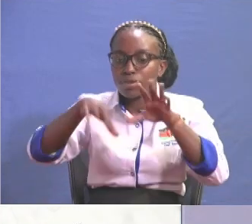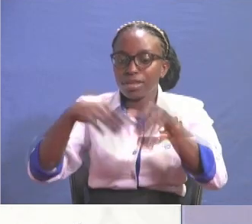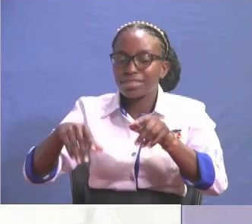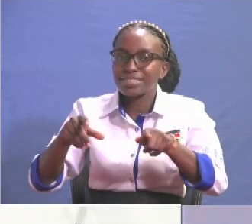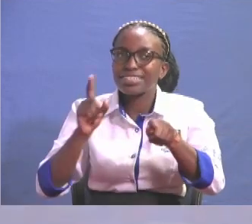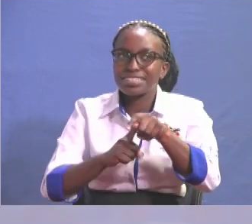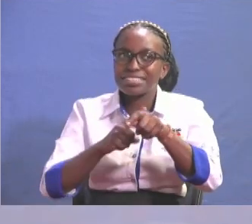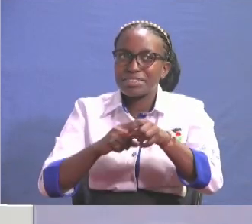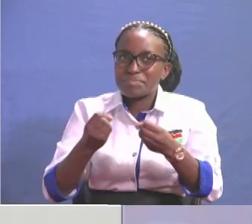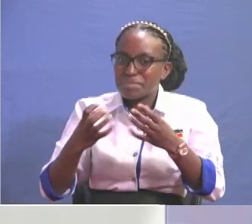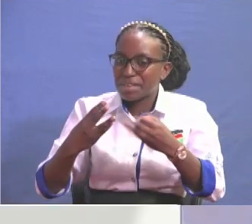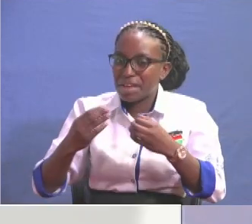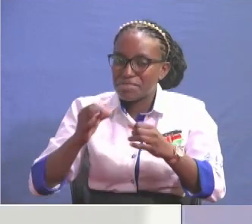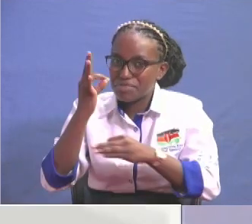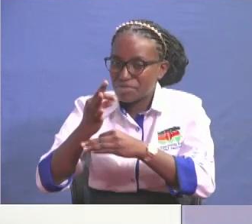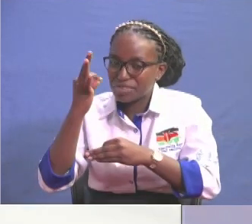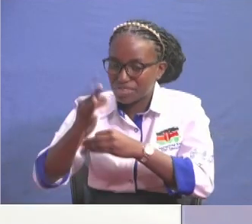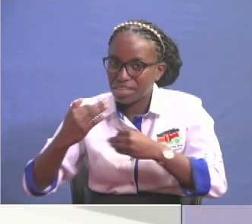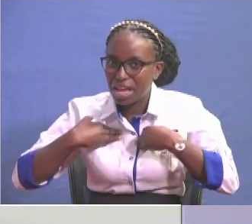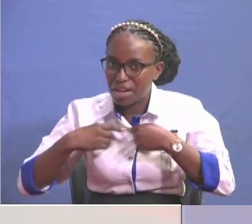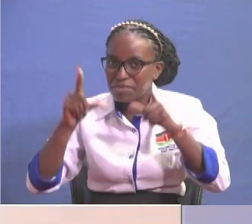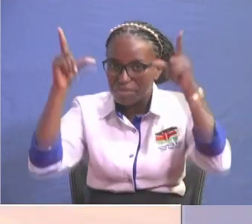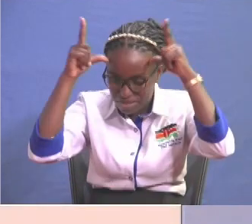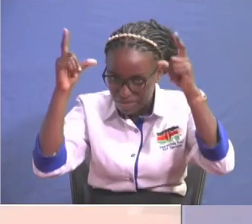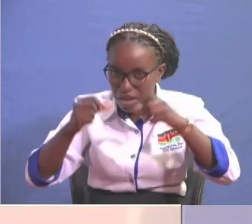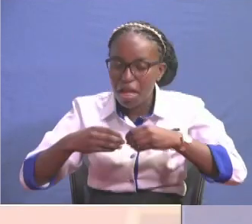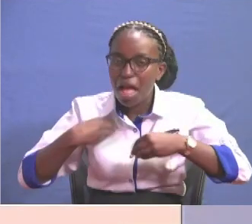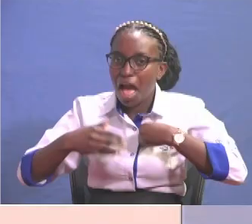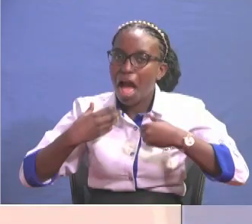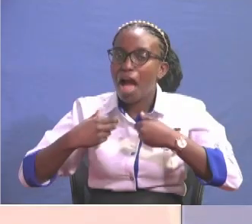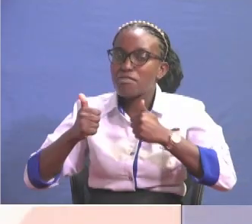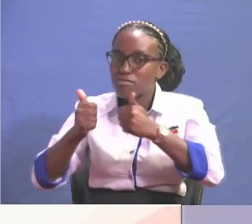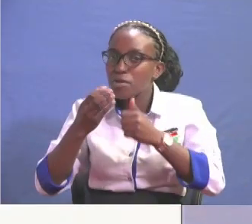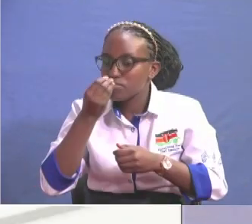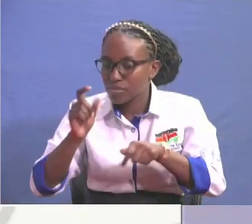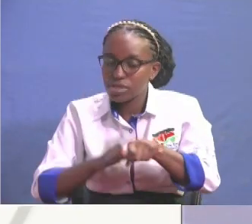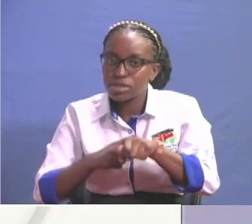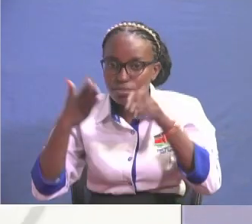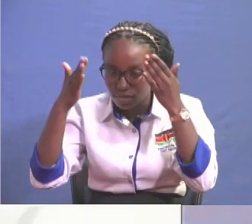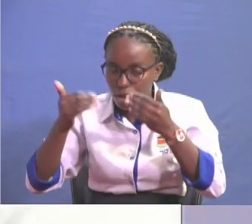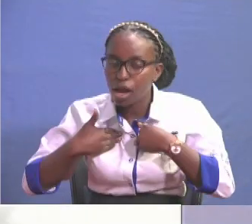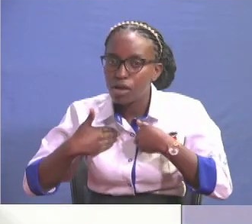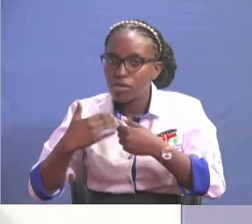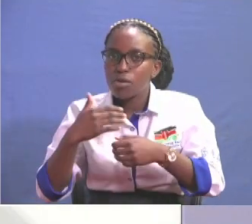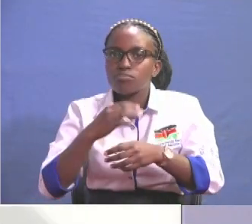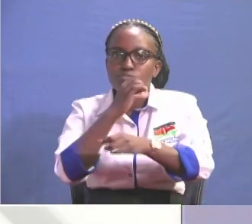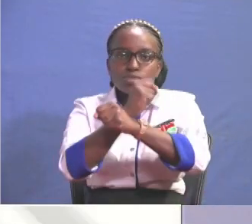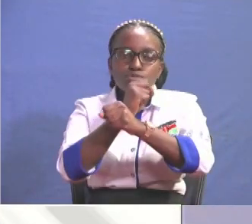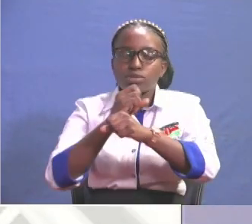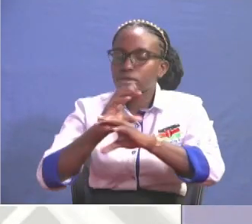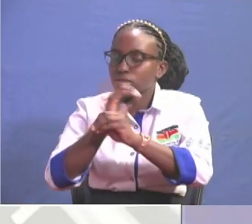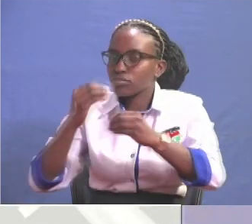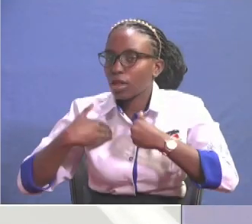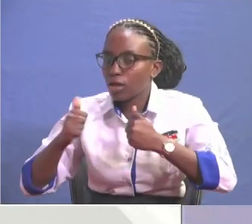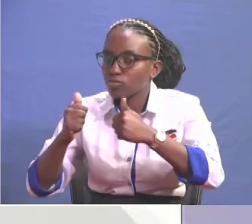uncertainty looms over the future of livestock feeds concern continue to grow over unprecedented increase in animal feeds